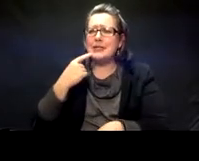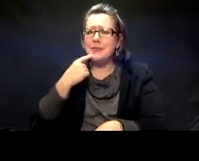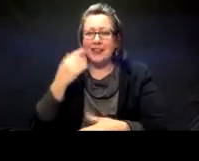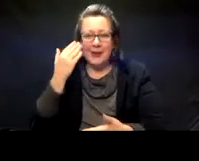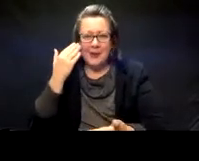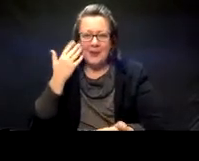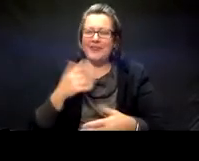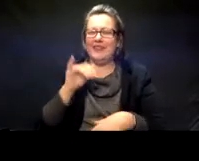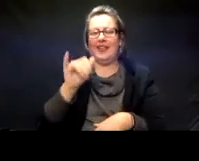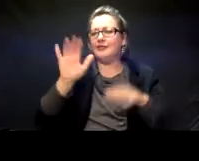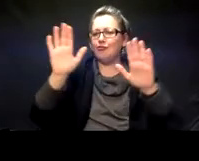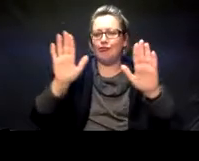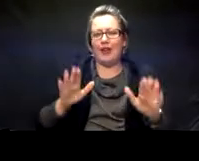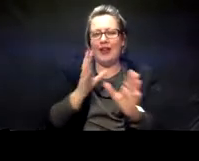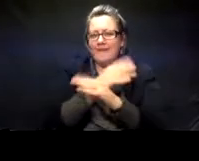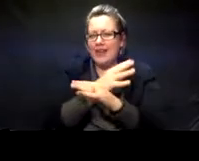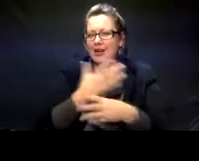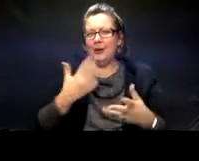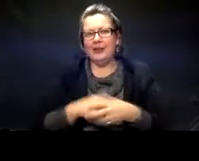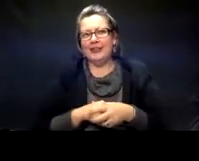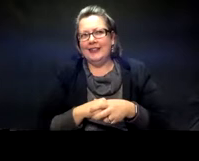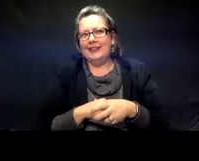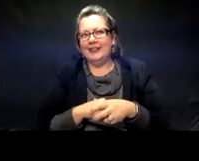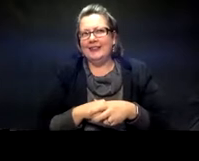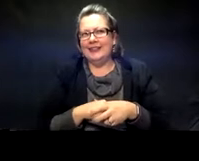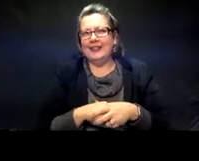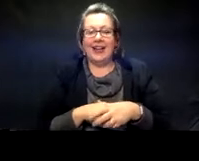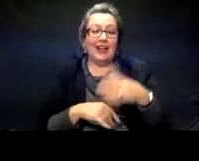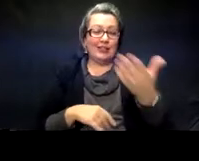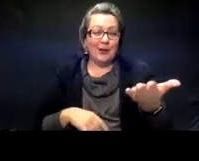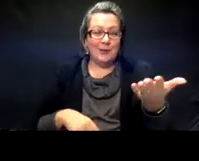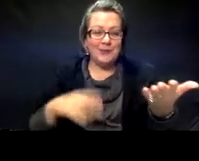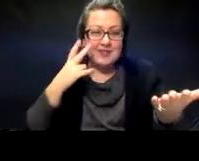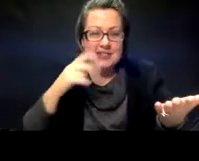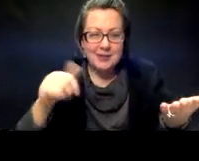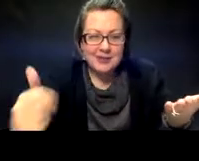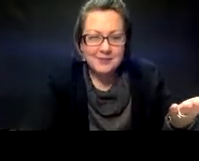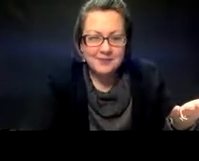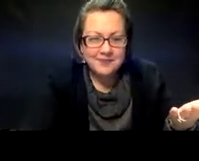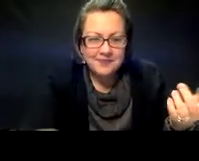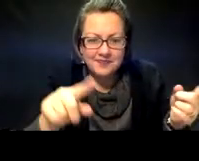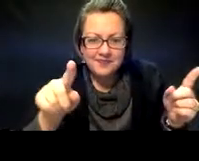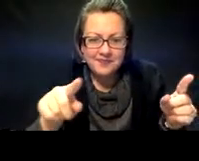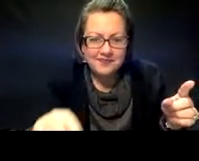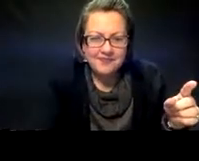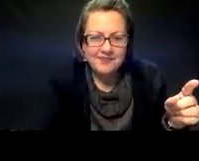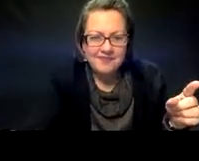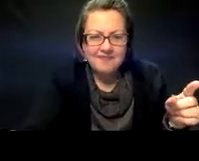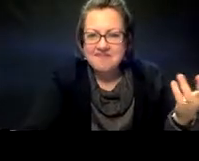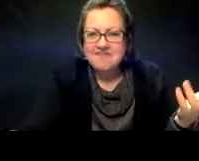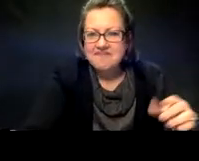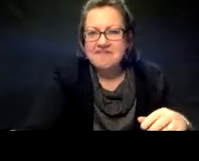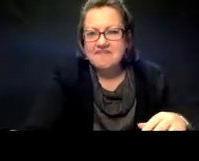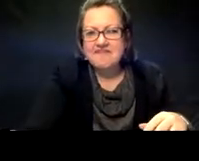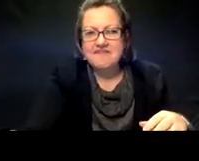dorm. And there's less of just like missing mom, missing home. So the video phone is really great. Let me see what else